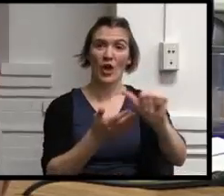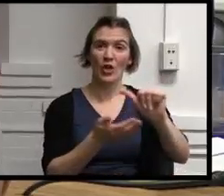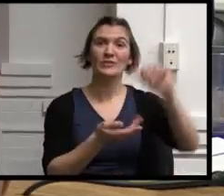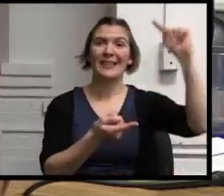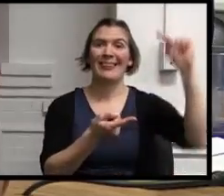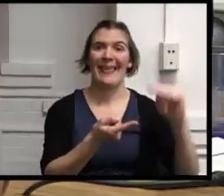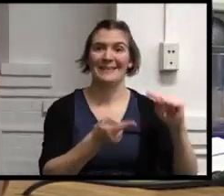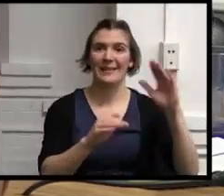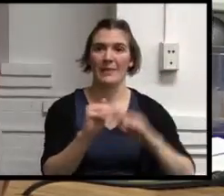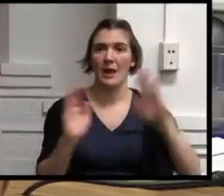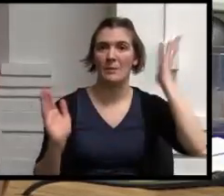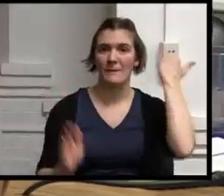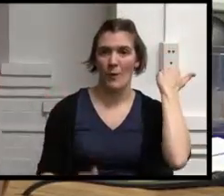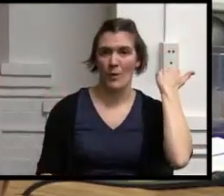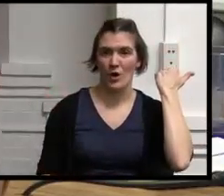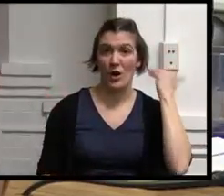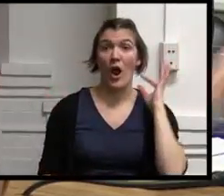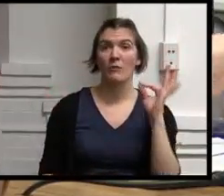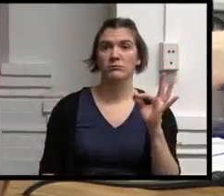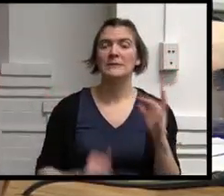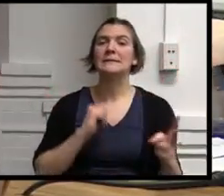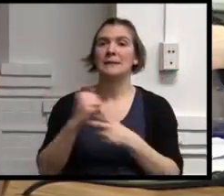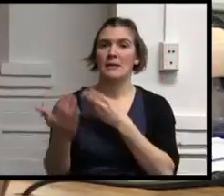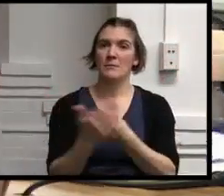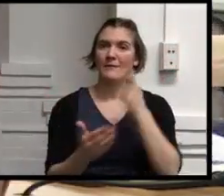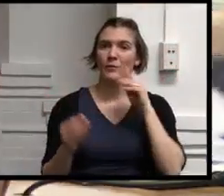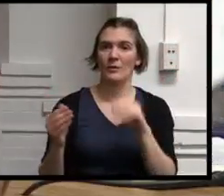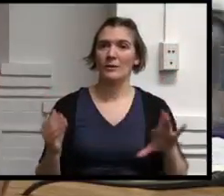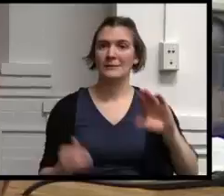$231,148. And so the